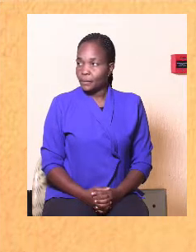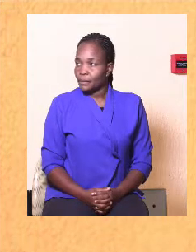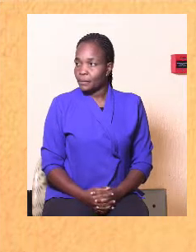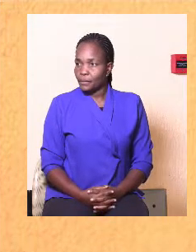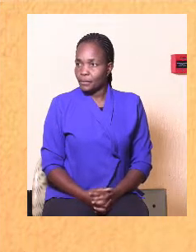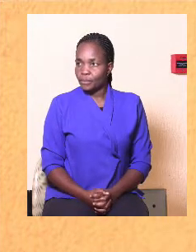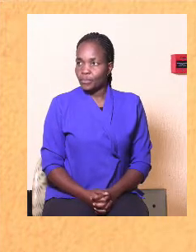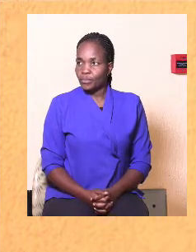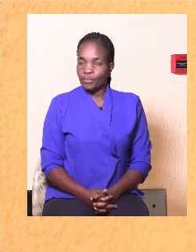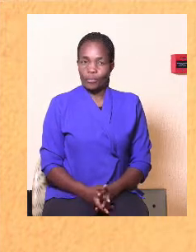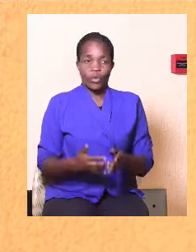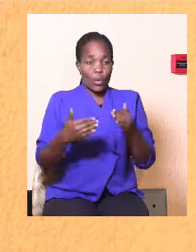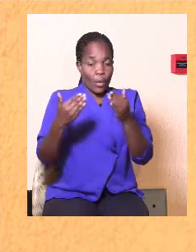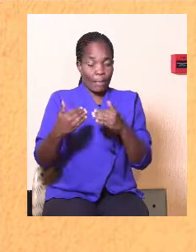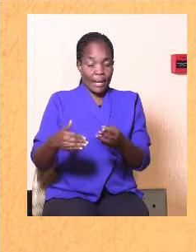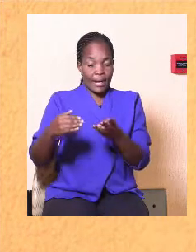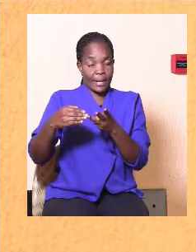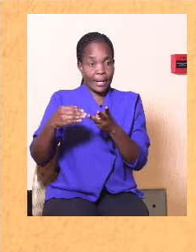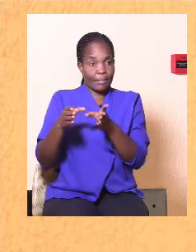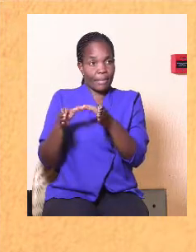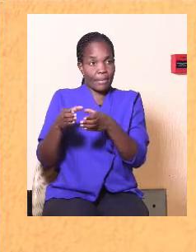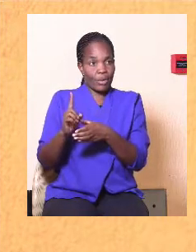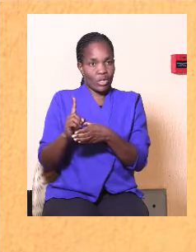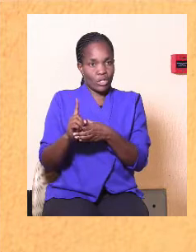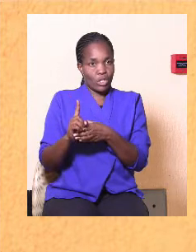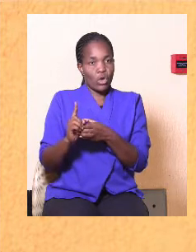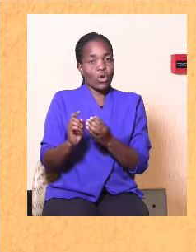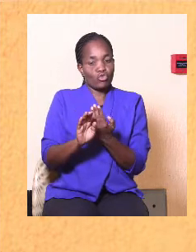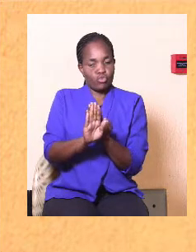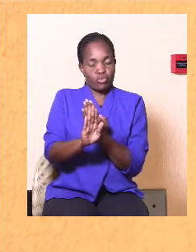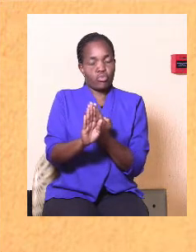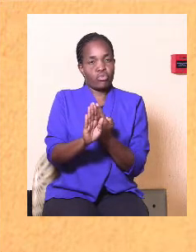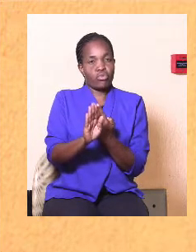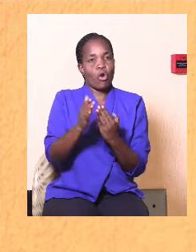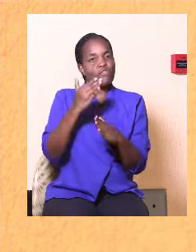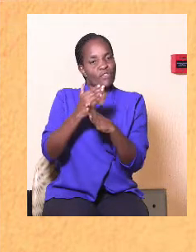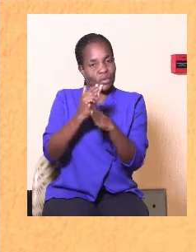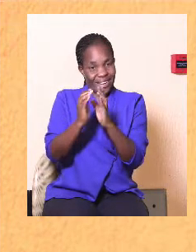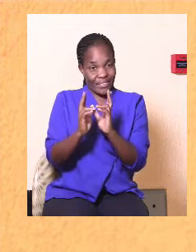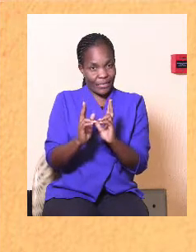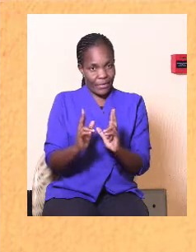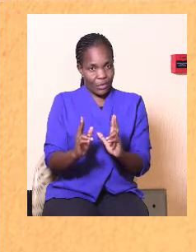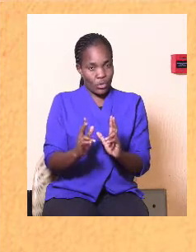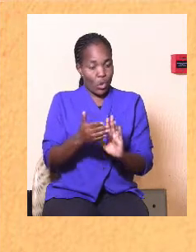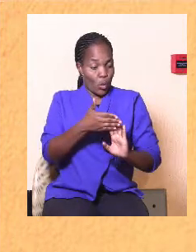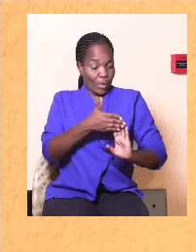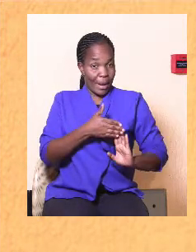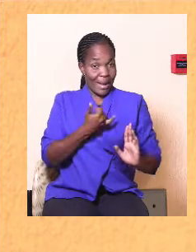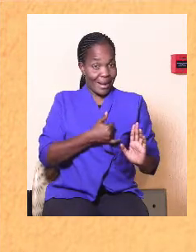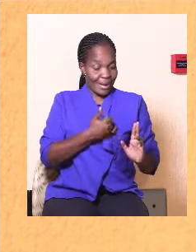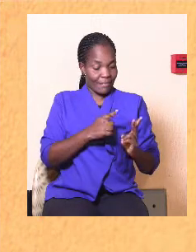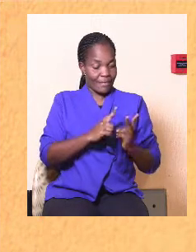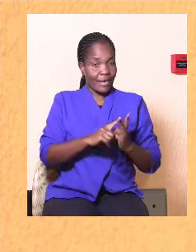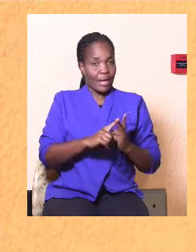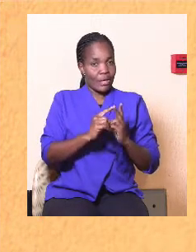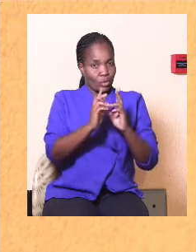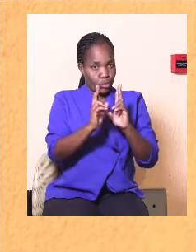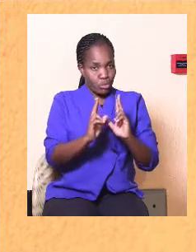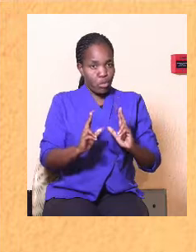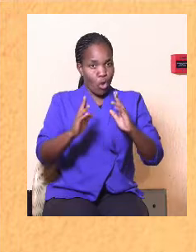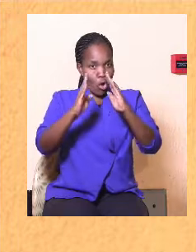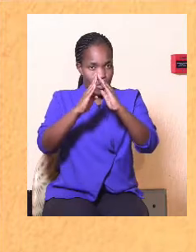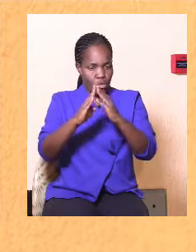We also then told you that the third goal was to protect jobs. So remember, protect lives, protect livelihoods,